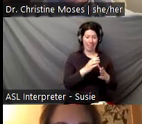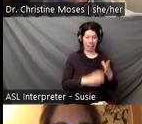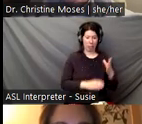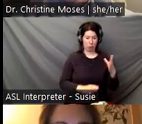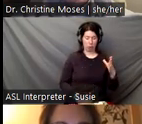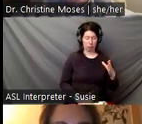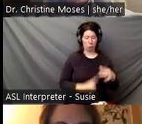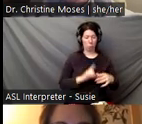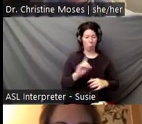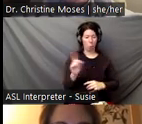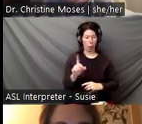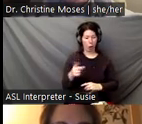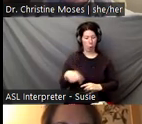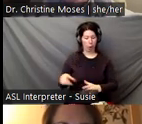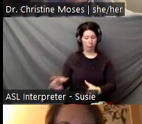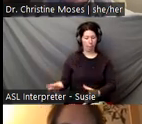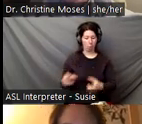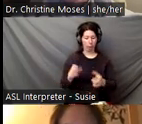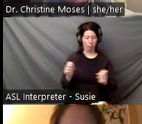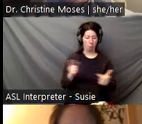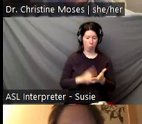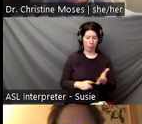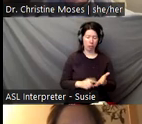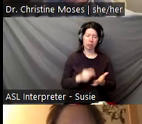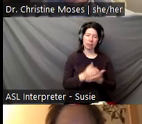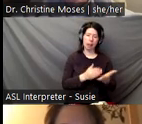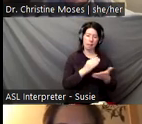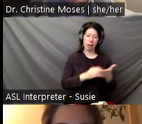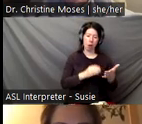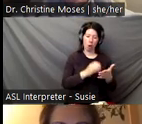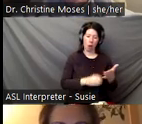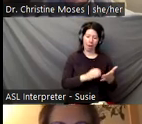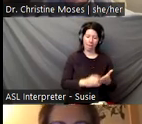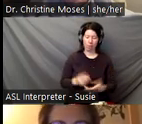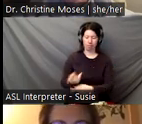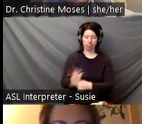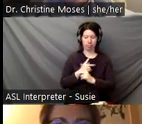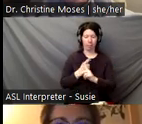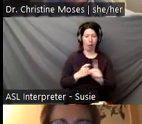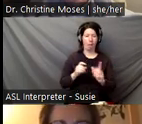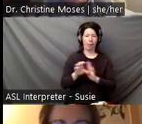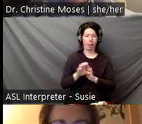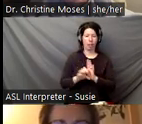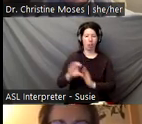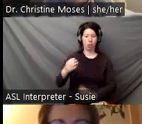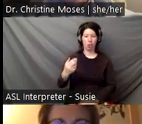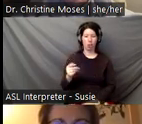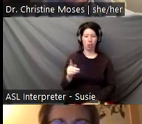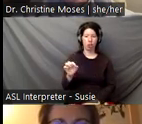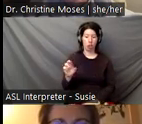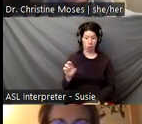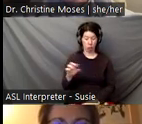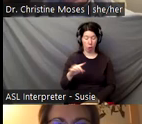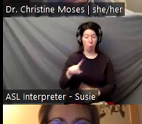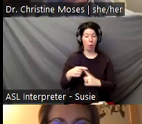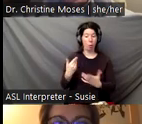is there are a couple paragraphs that actually come out of the charter. And I think maybe when we get to that, we should